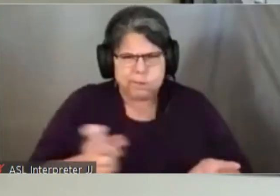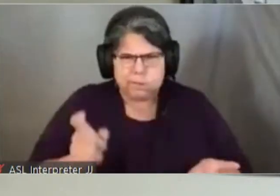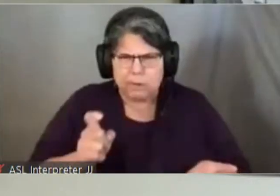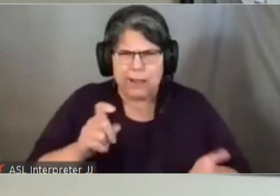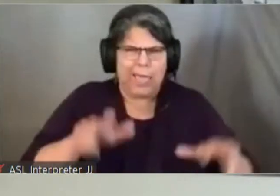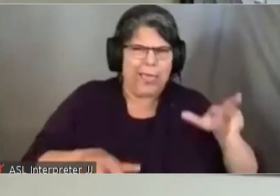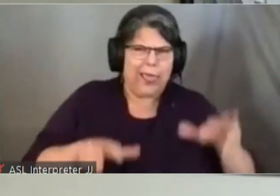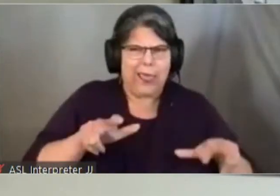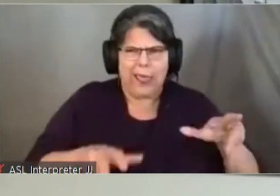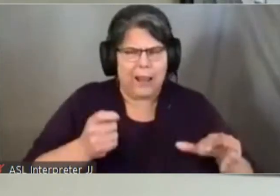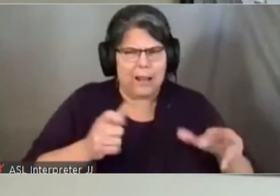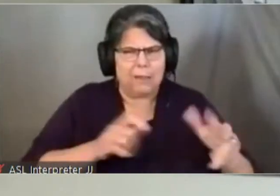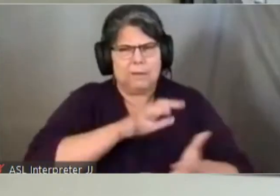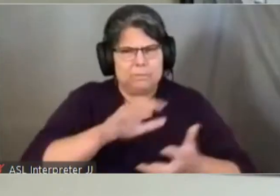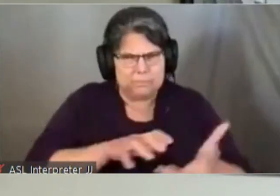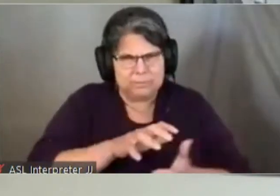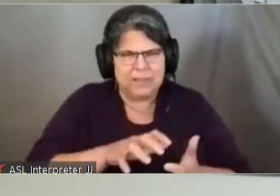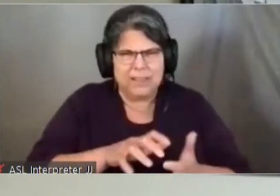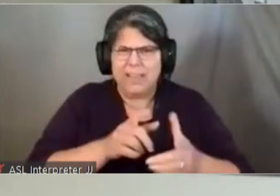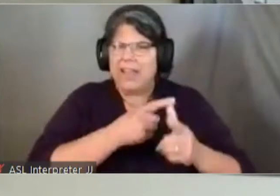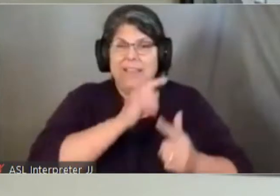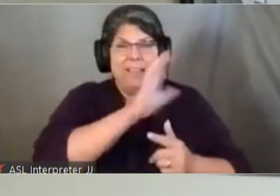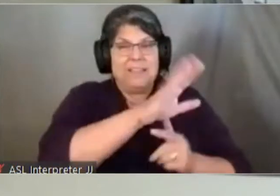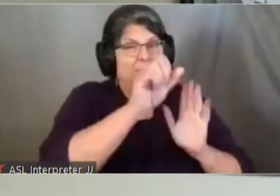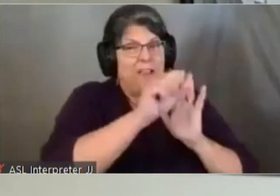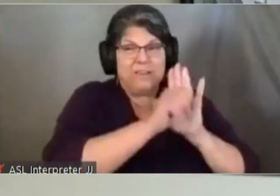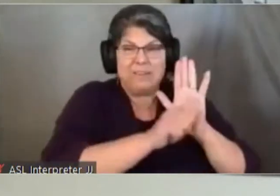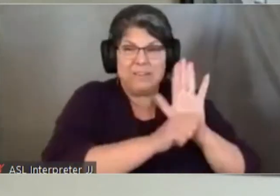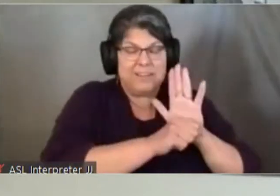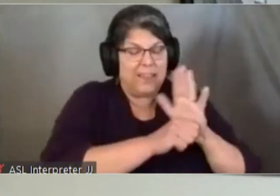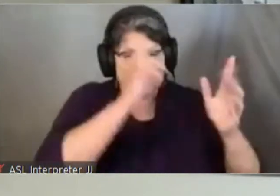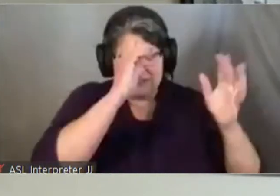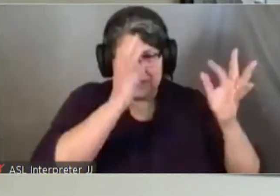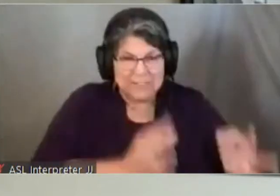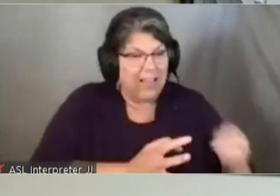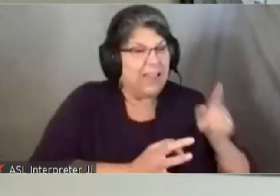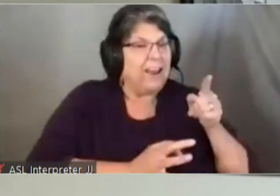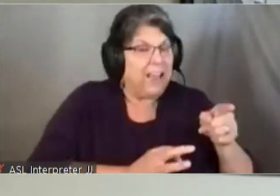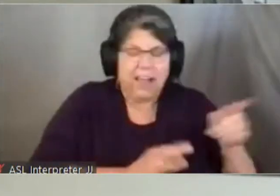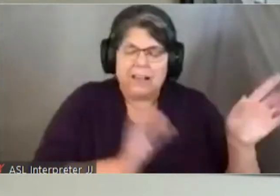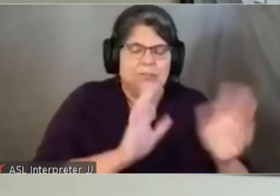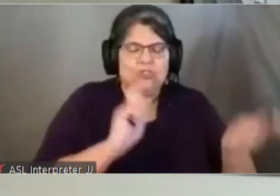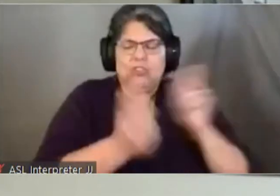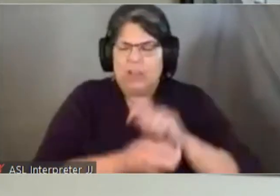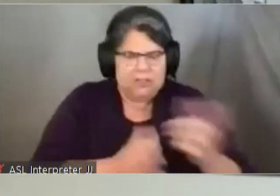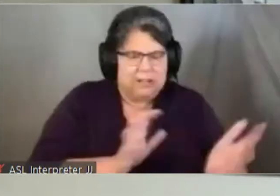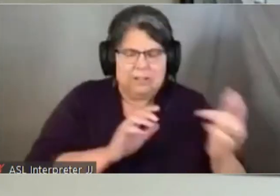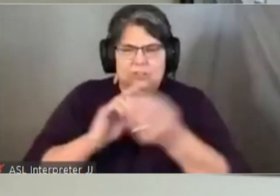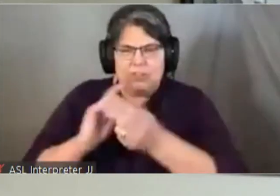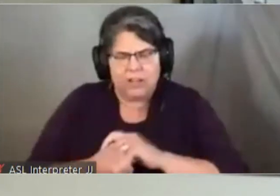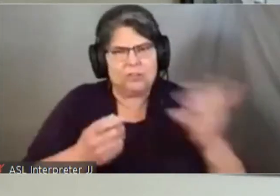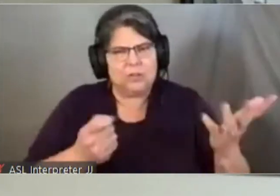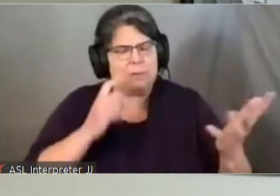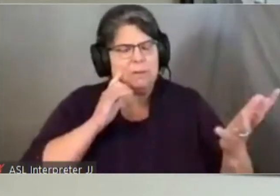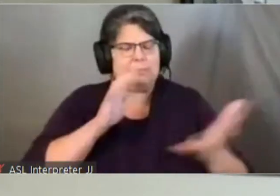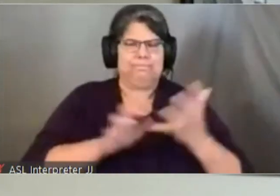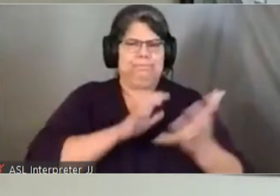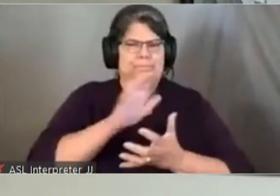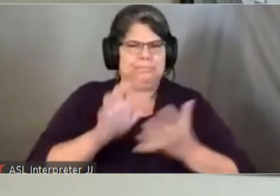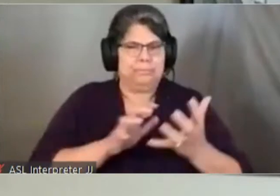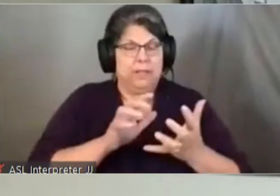of changes which we all, of course, have to get in line with. But we have also made some changes over the last few